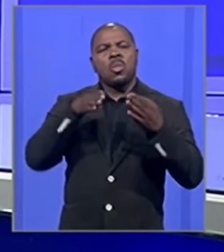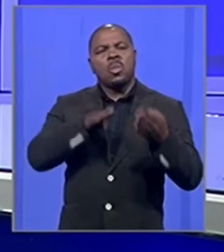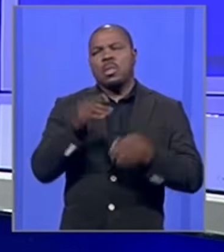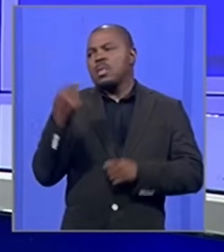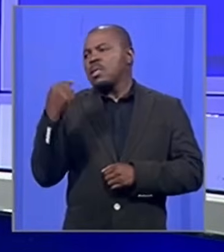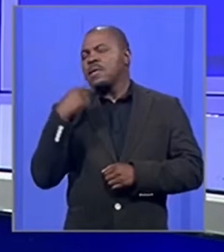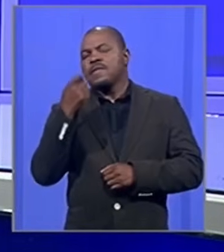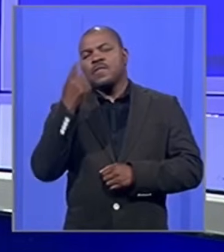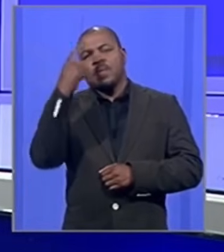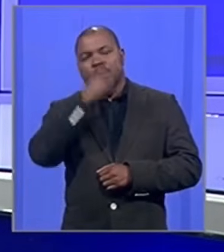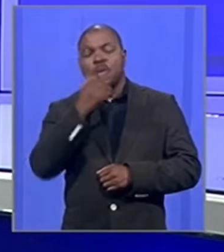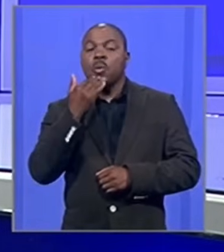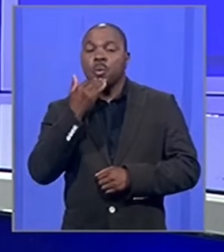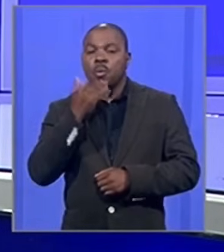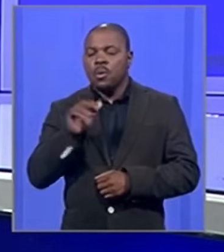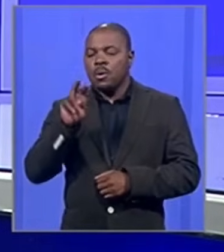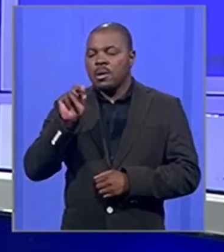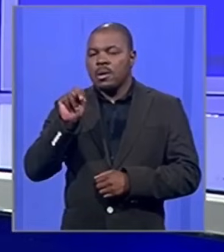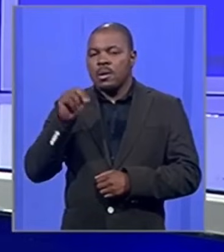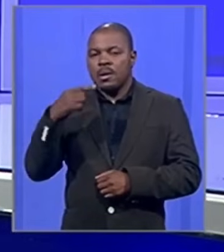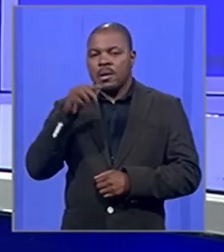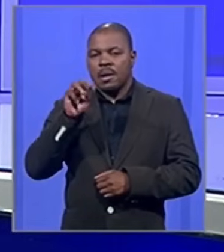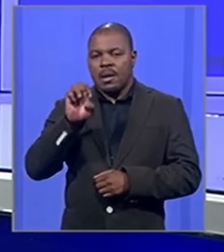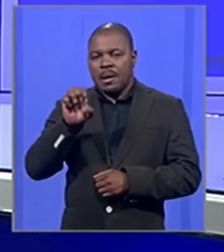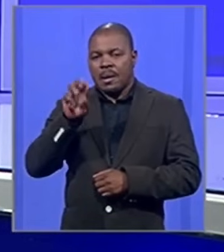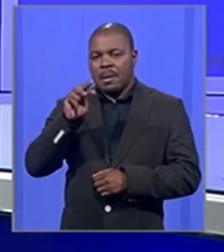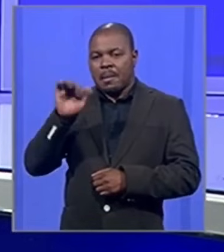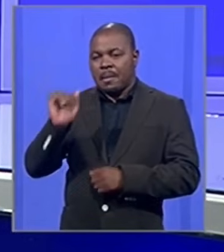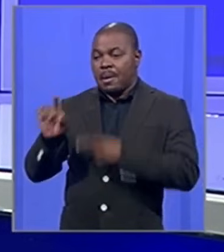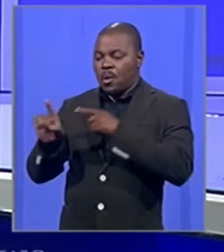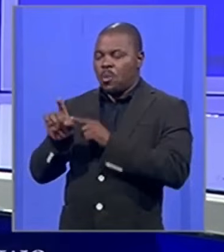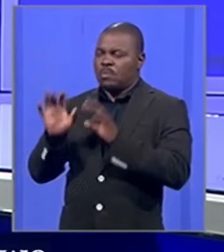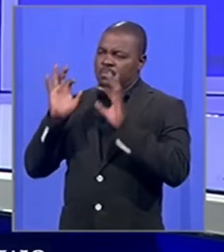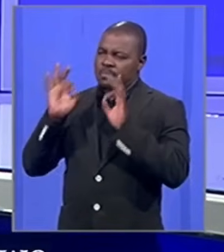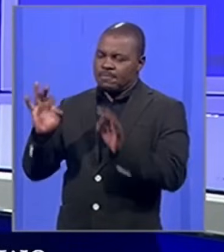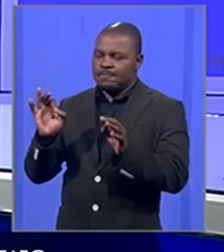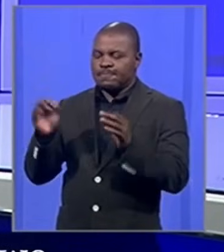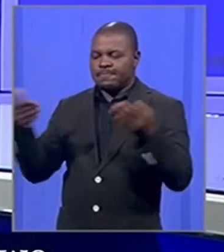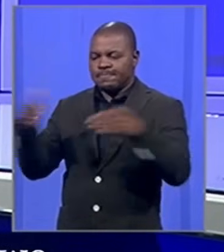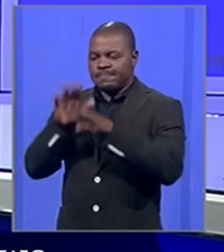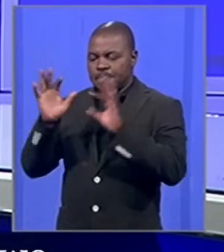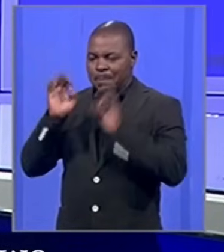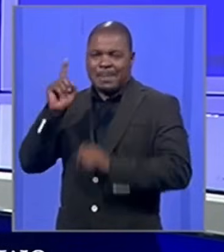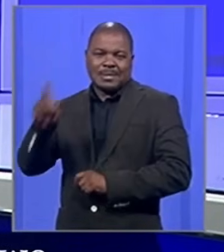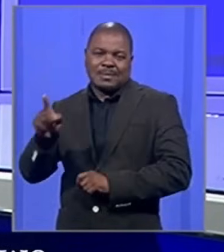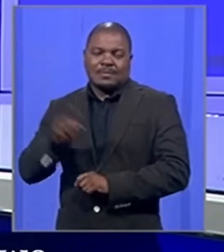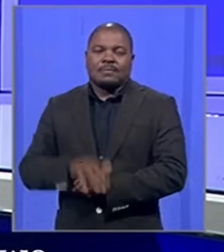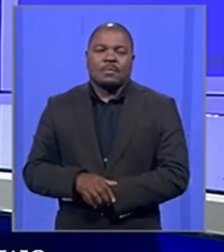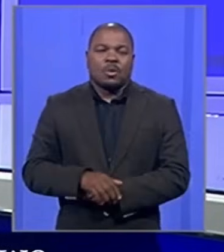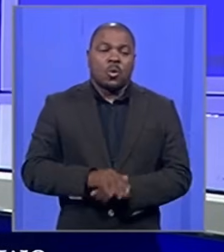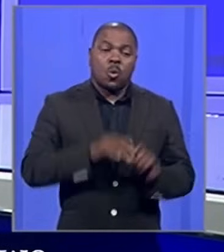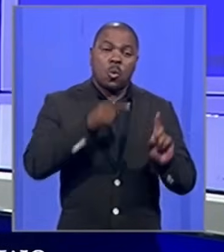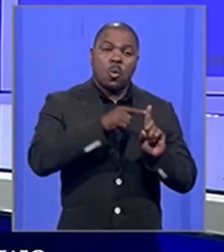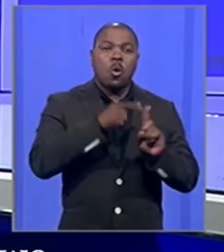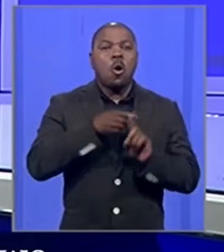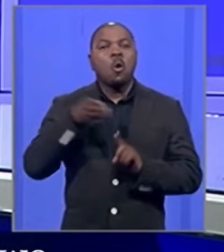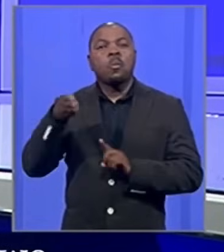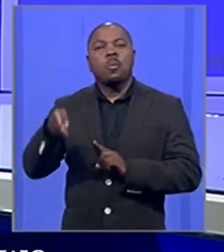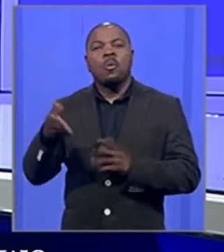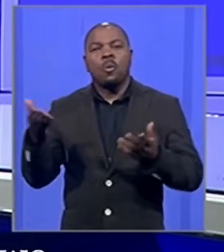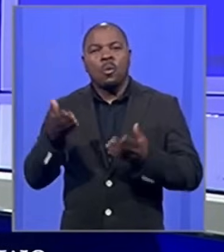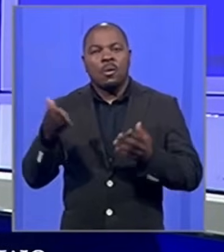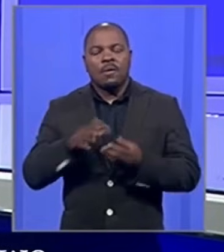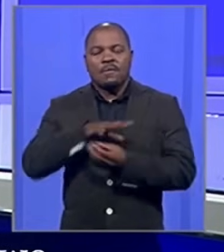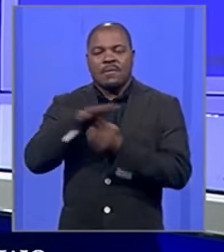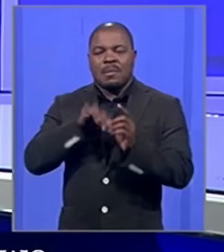a fetileng Mbongeni Ngema o tshwanelwa ke phitlho e nang le seriti. O buile seno fa a etetse